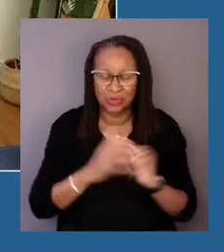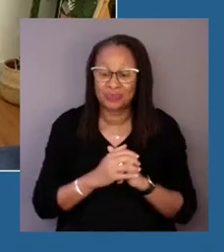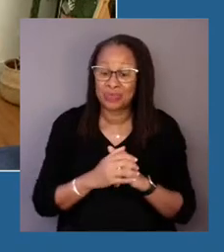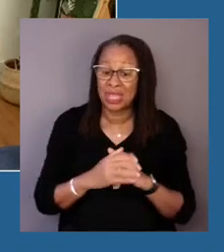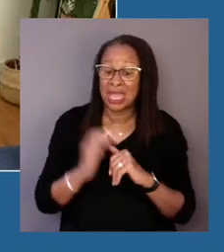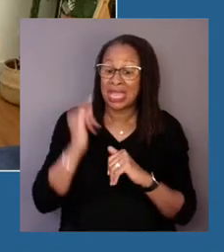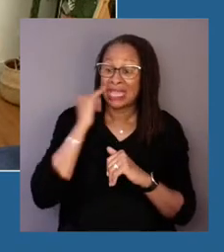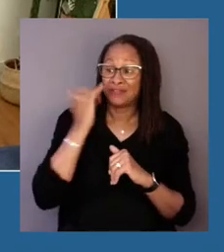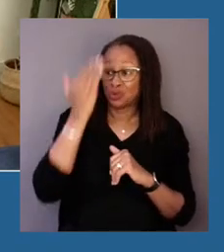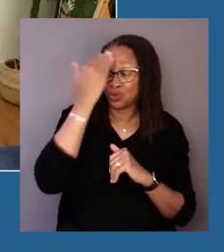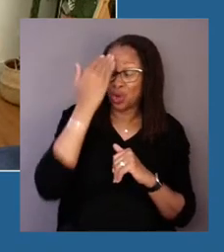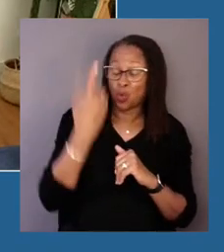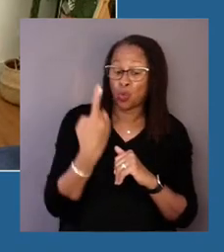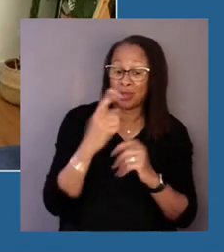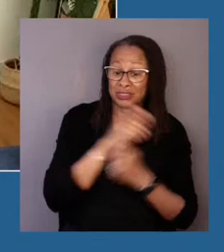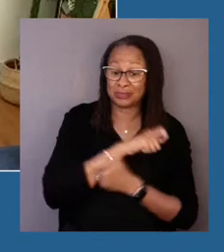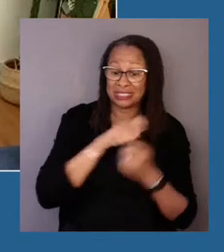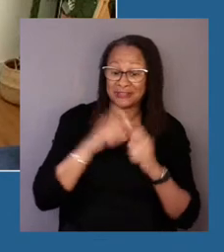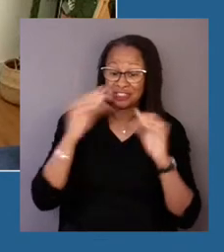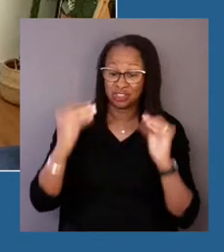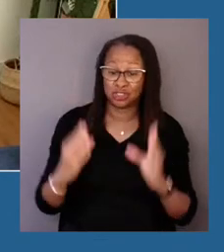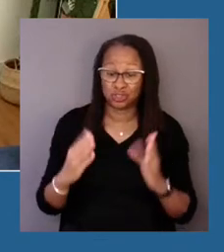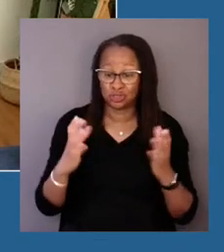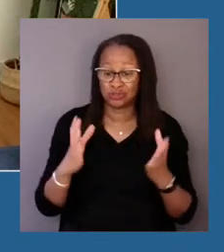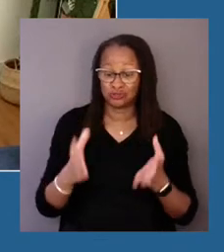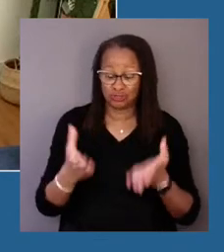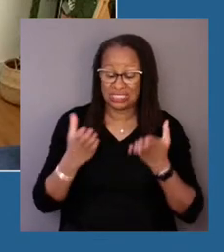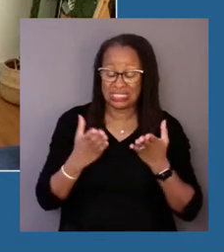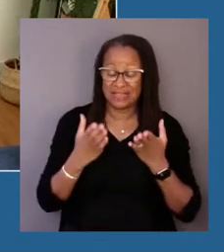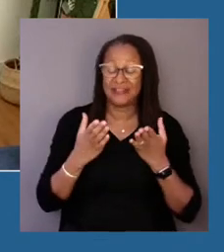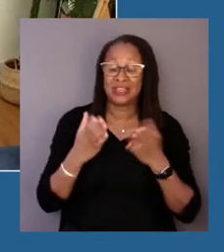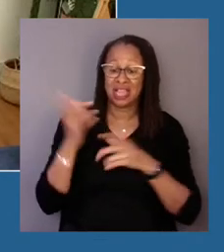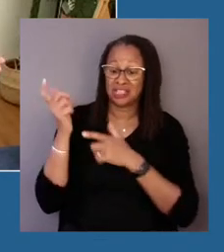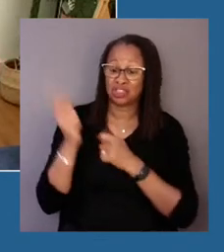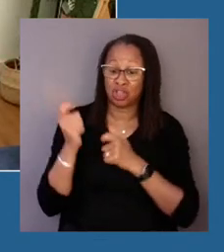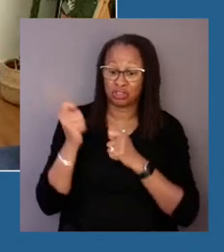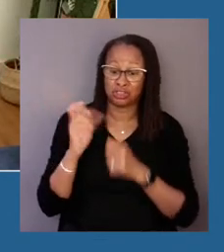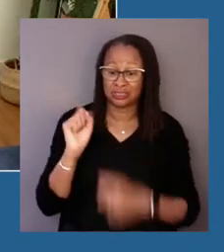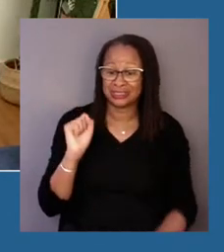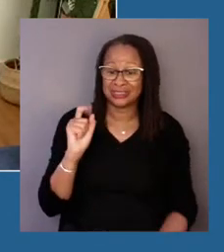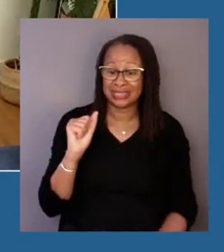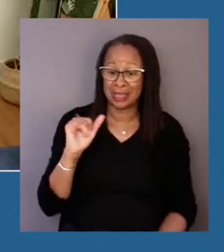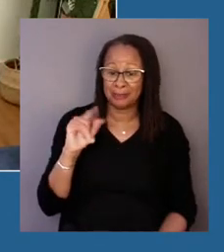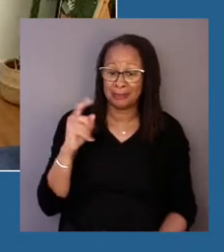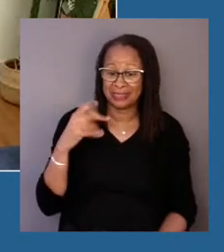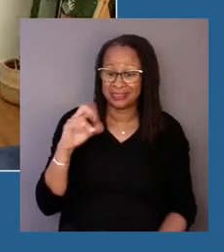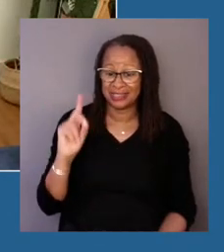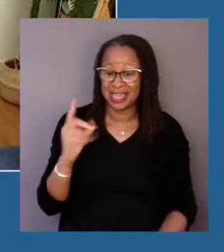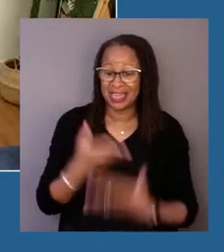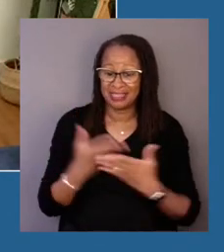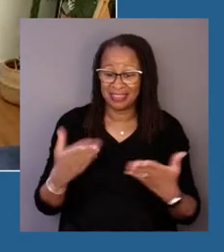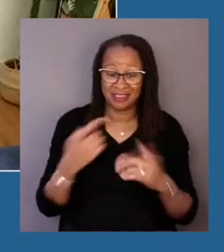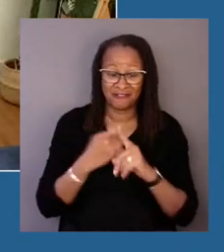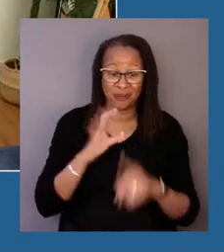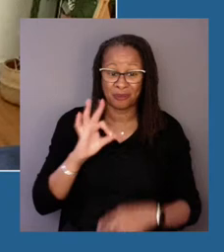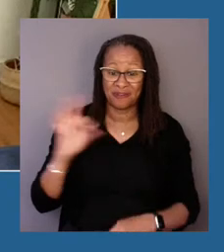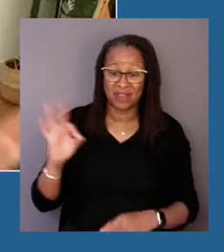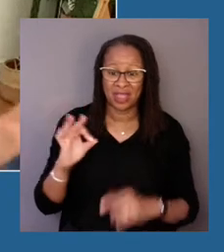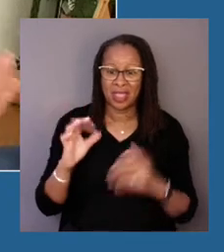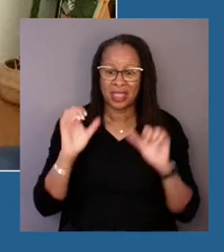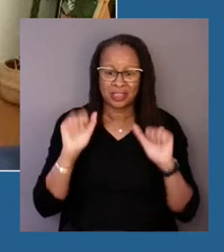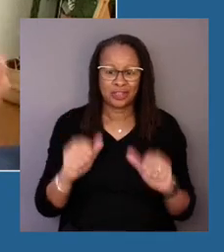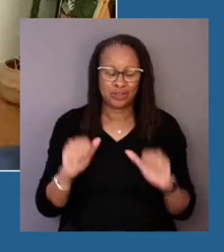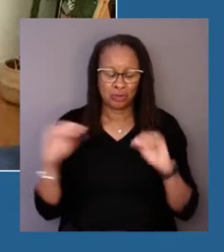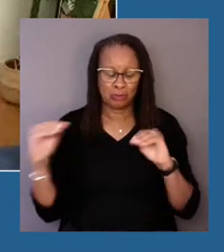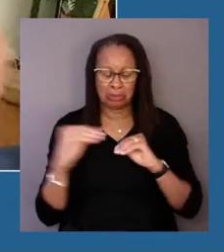one particular teacher is receiving like a scholarship stipend thing from a fossil fuel industry, could you put something on their car, a little piece of paper on